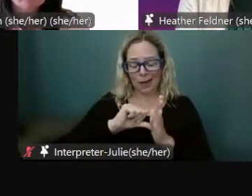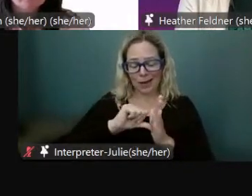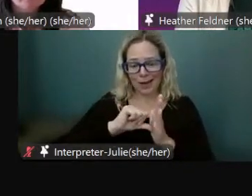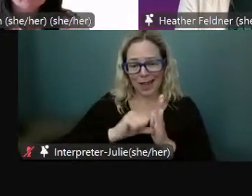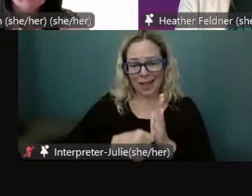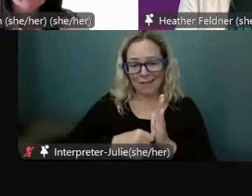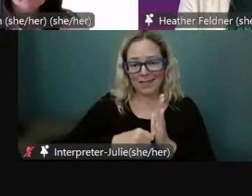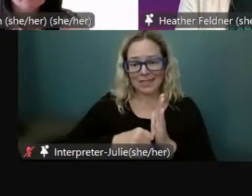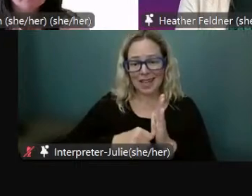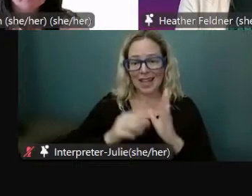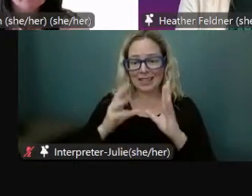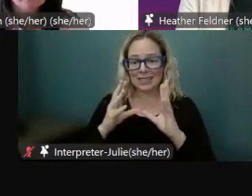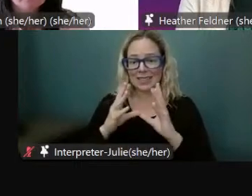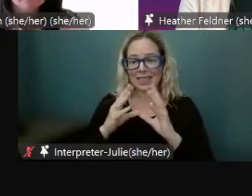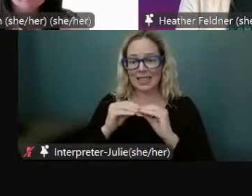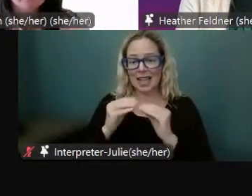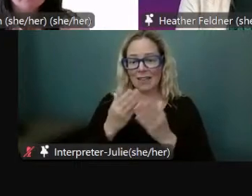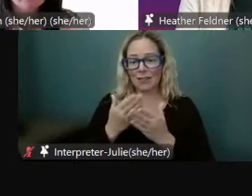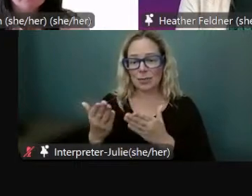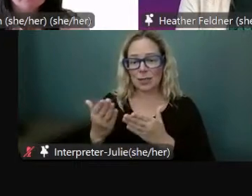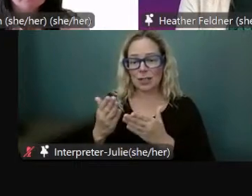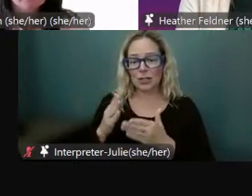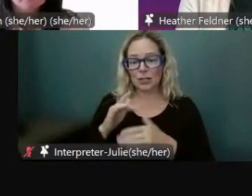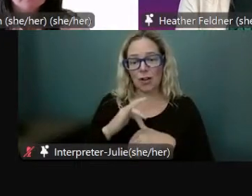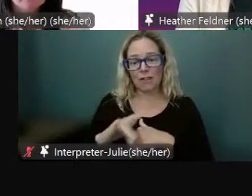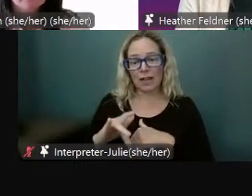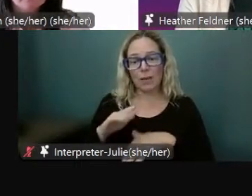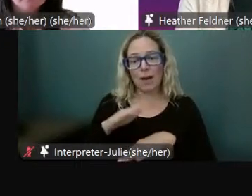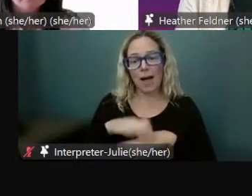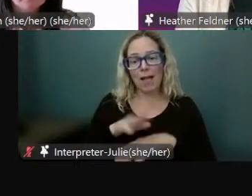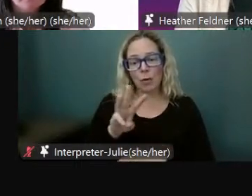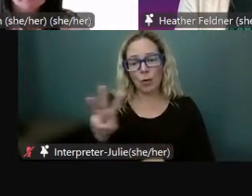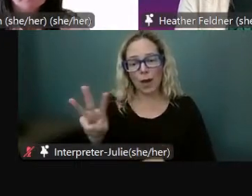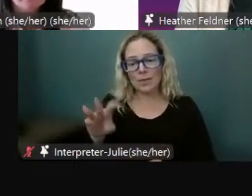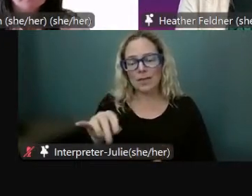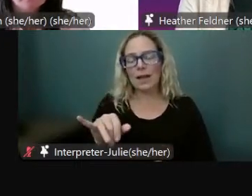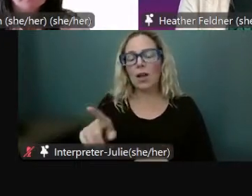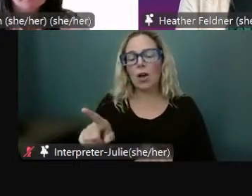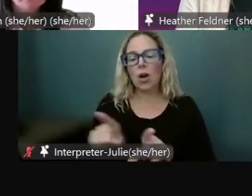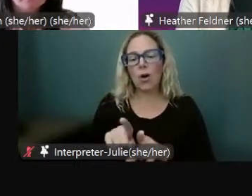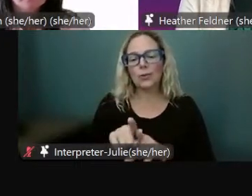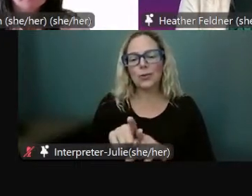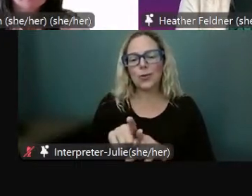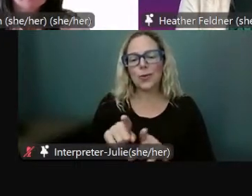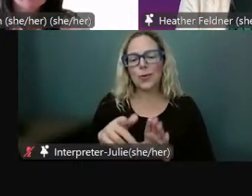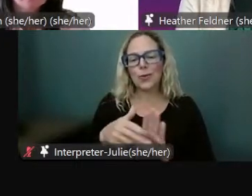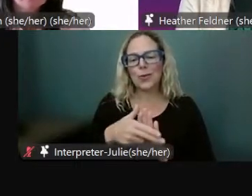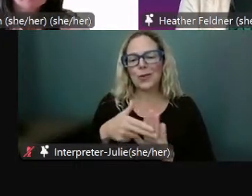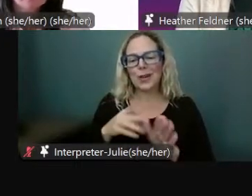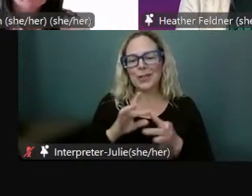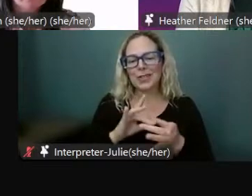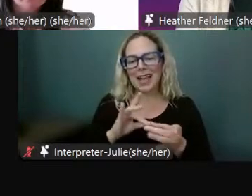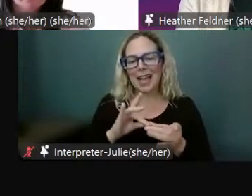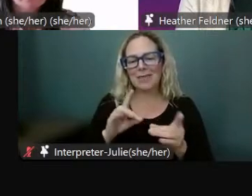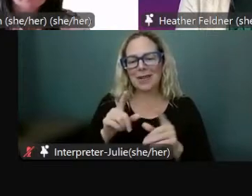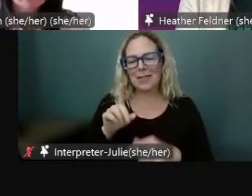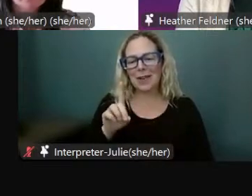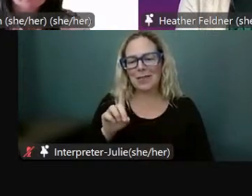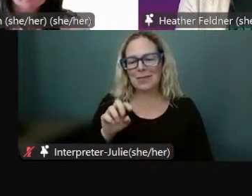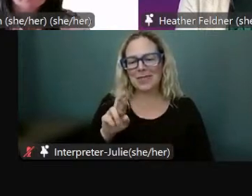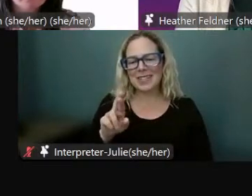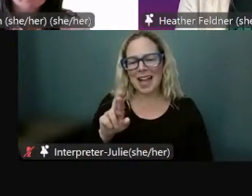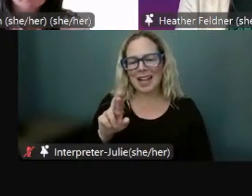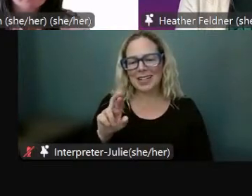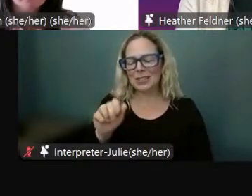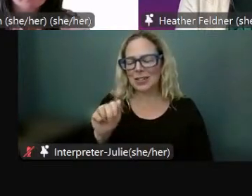are available on the website. I also wanted to highlight a comment from Dr. Lewis Andrew, who says there's